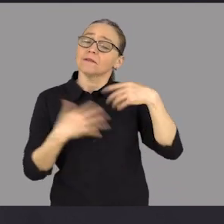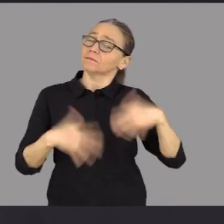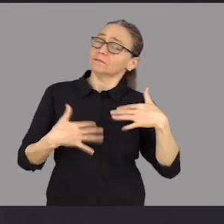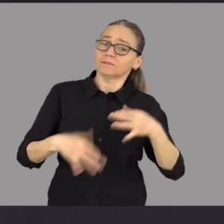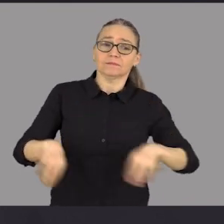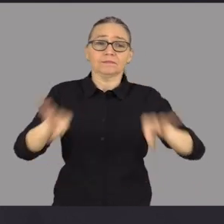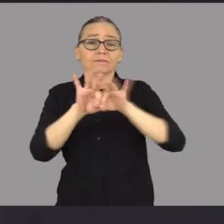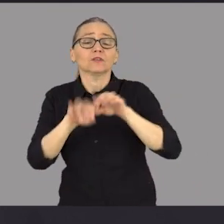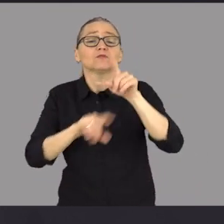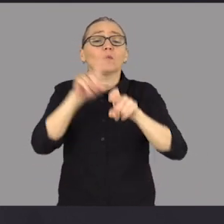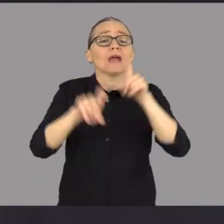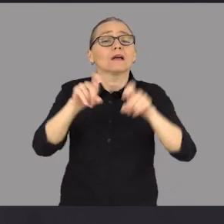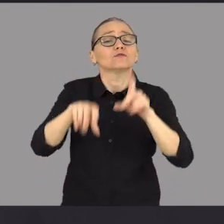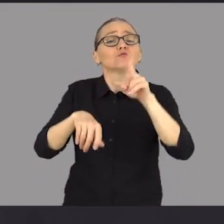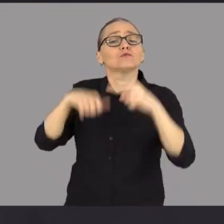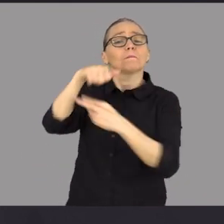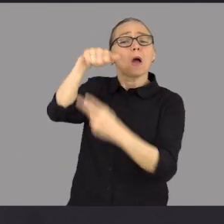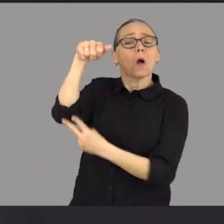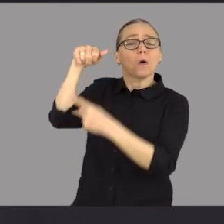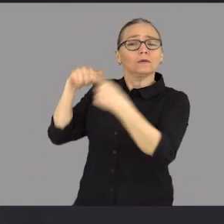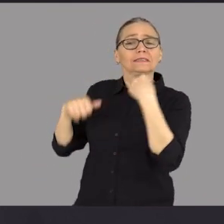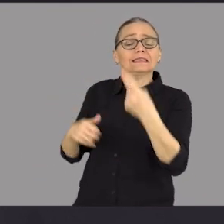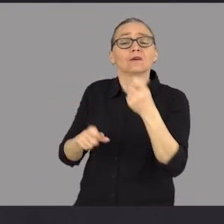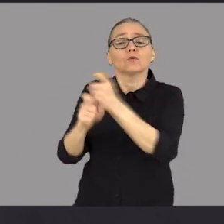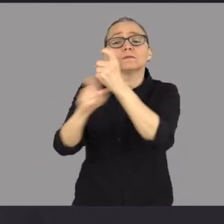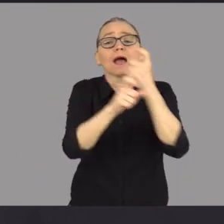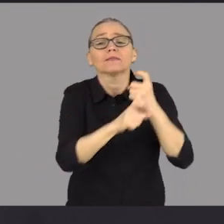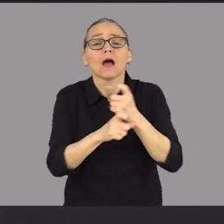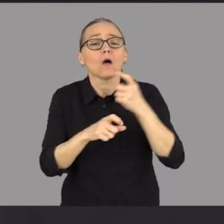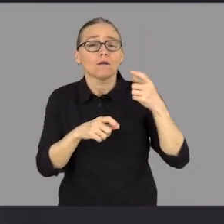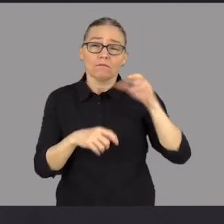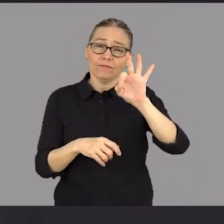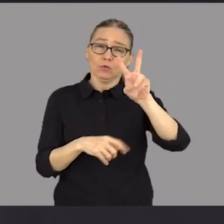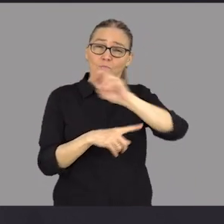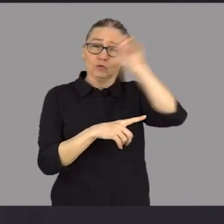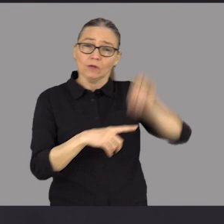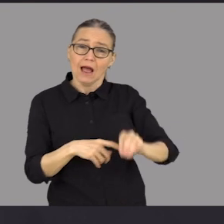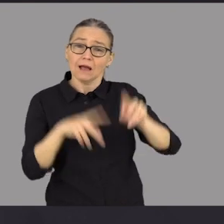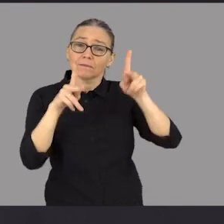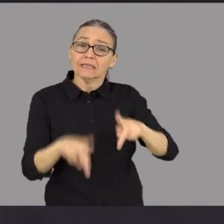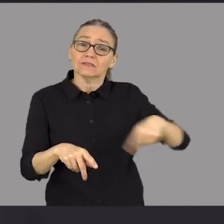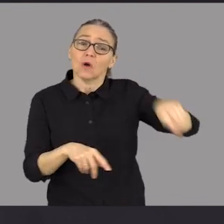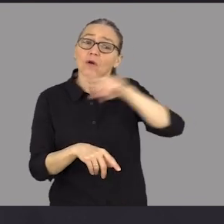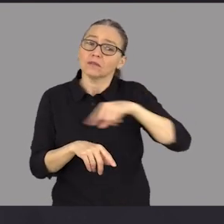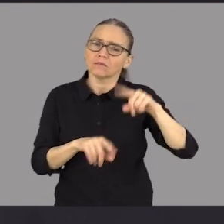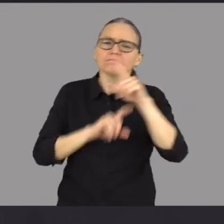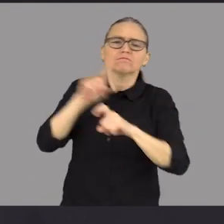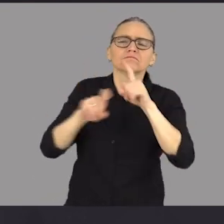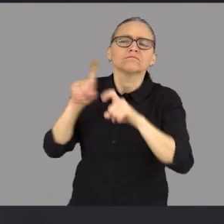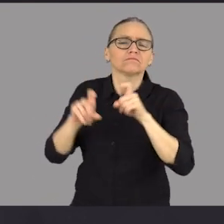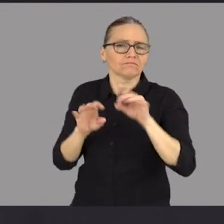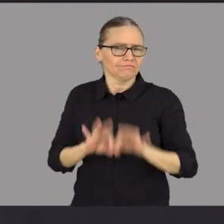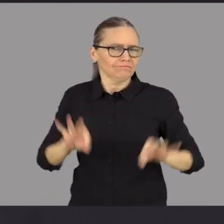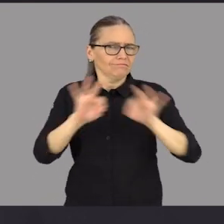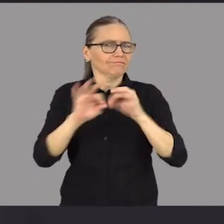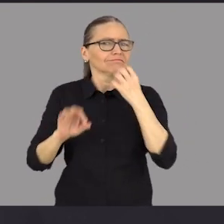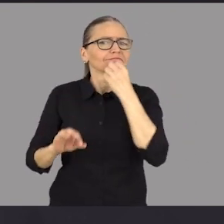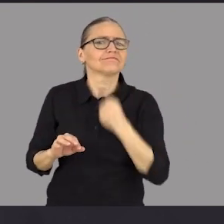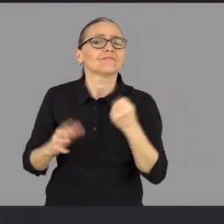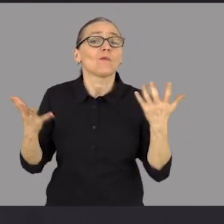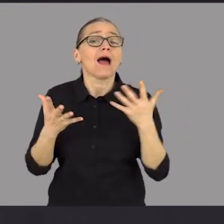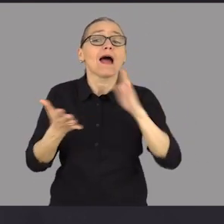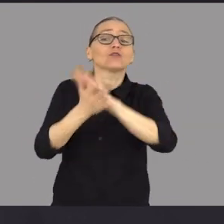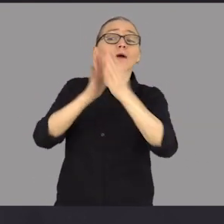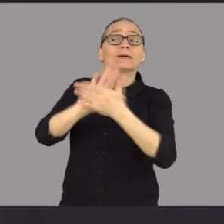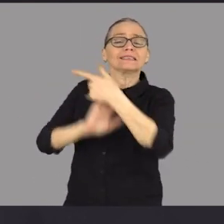they serve also attract more customers. In fact, according to a consumer survey by